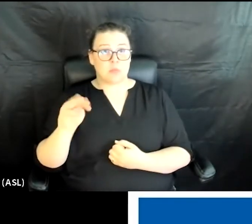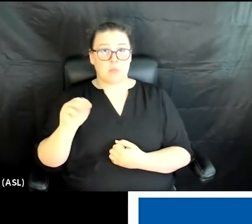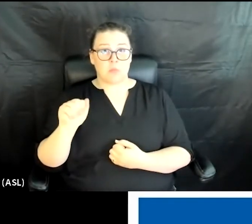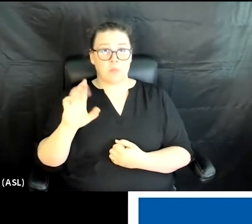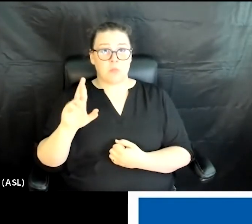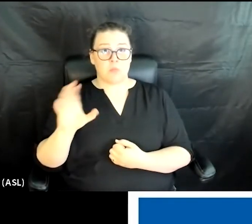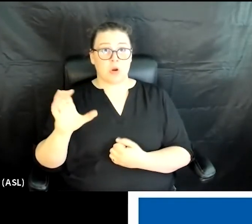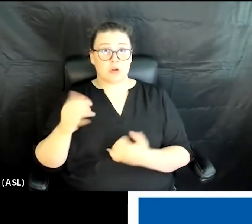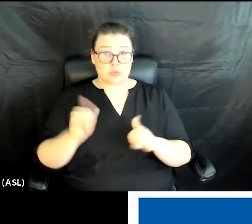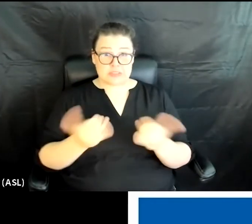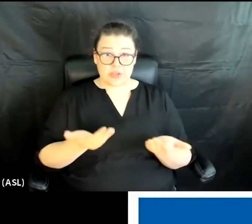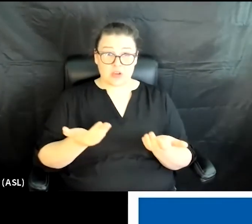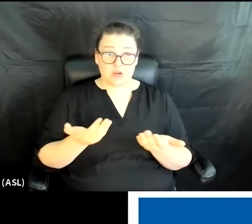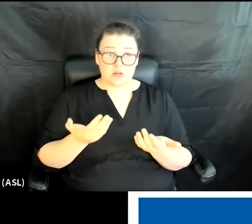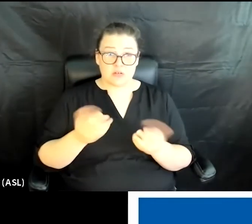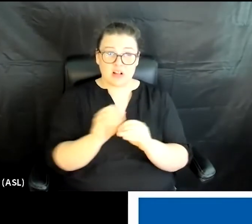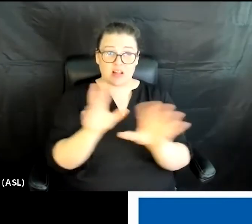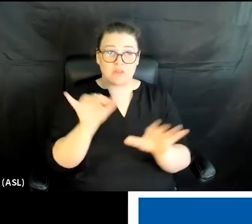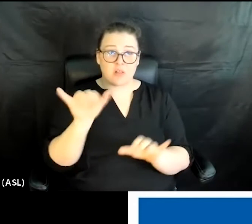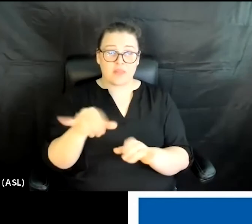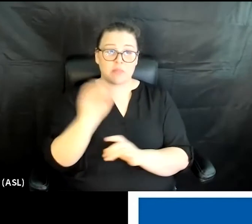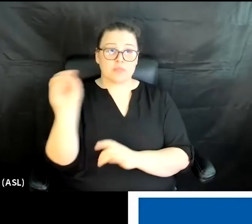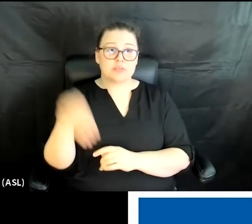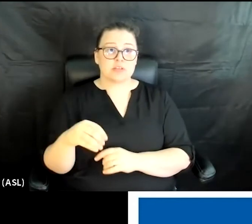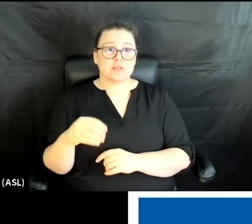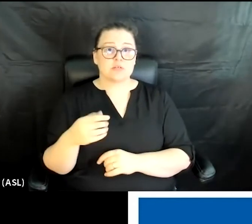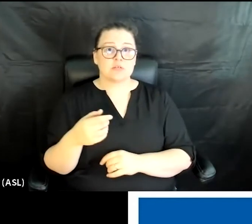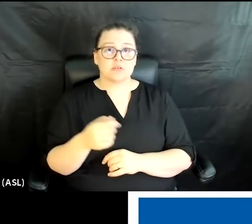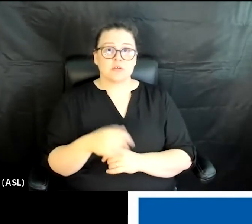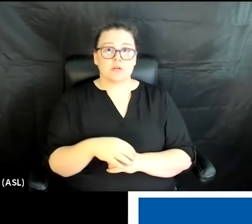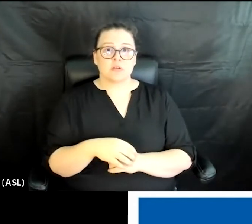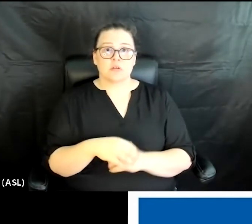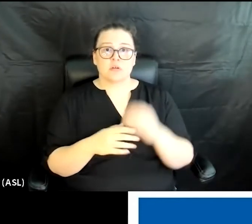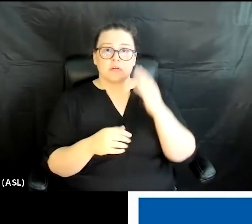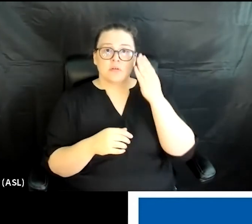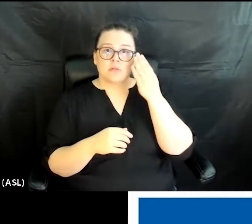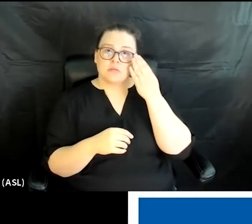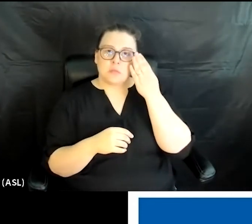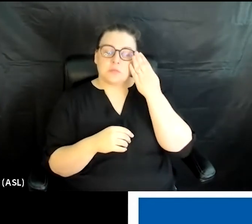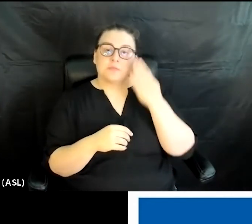us, just a clarification on what that percentage is.